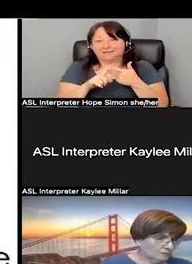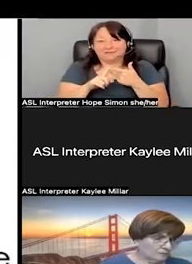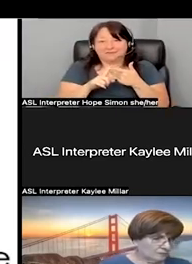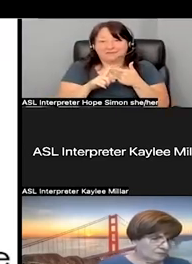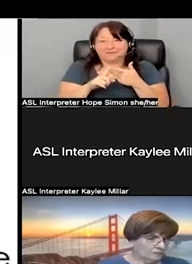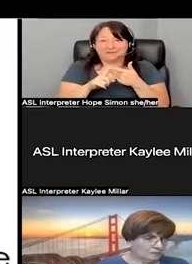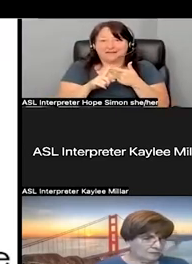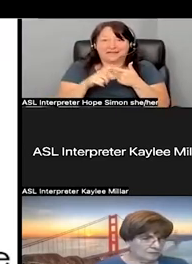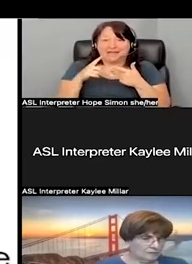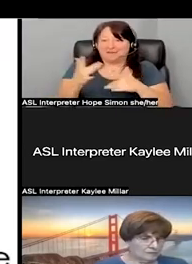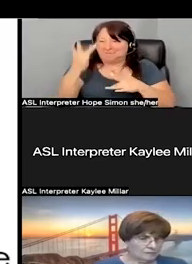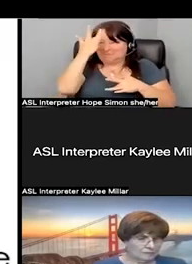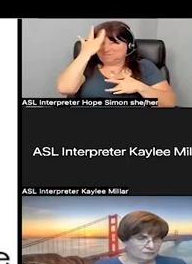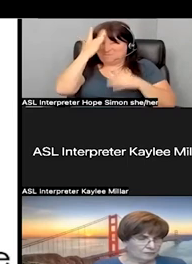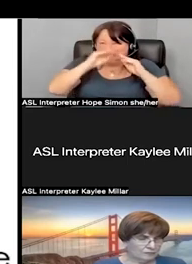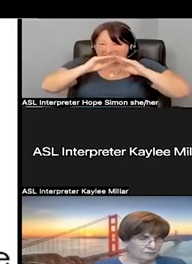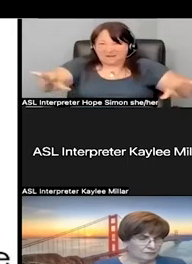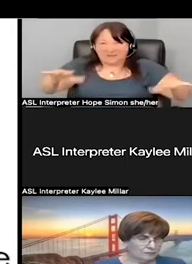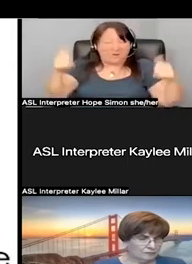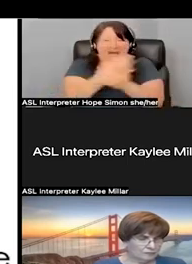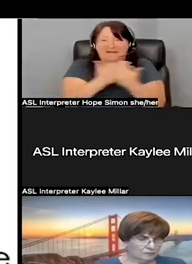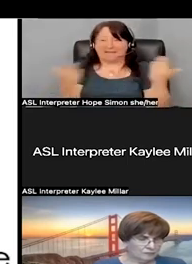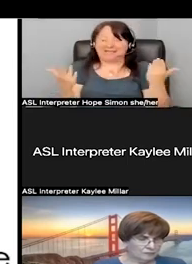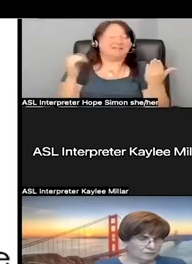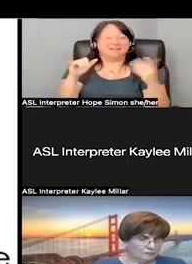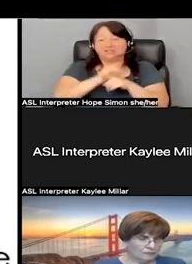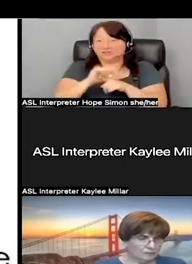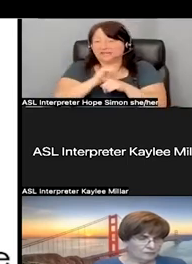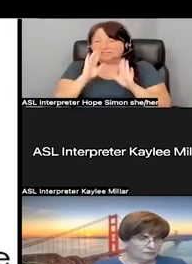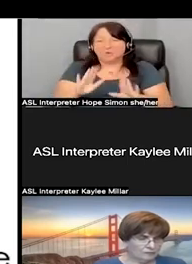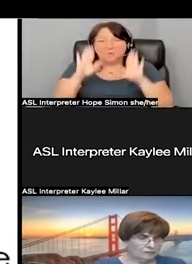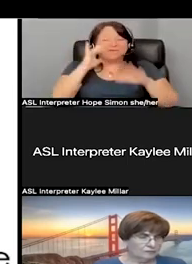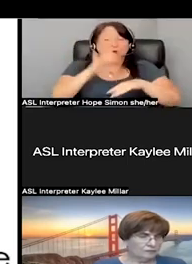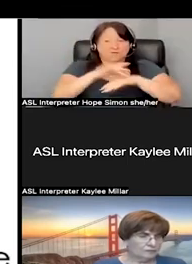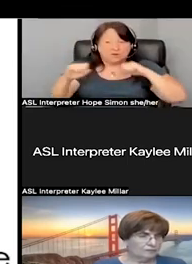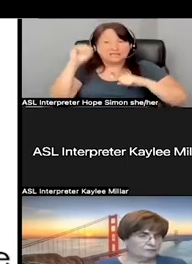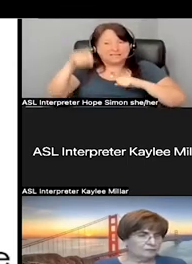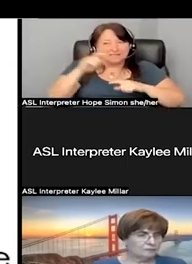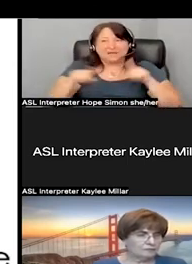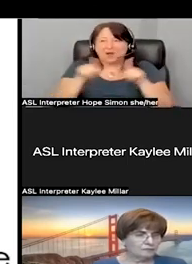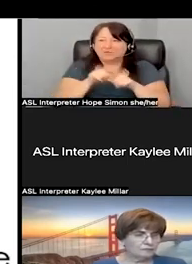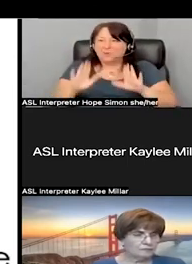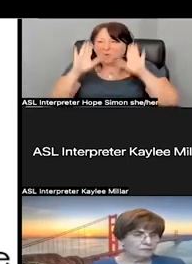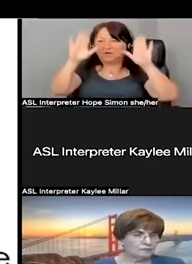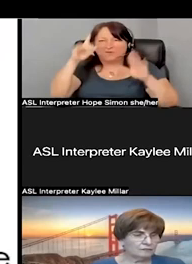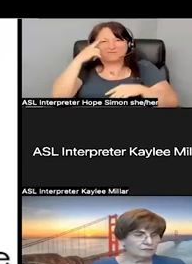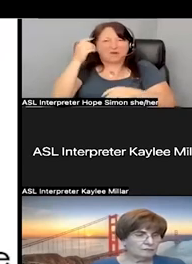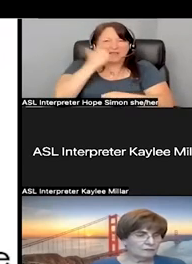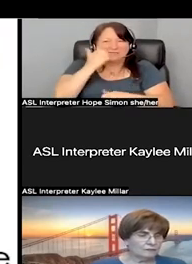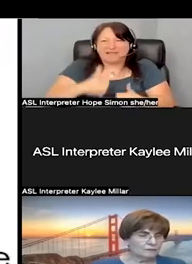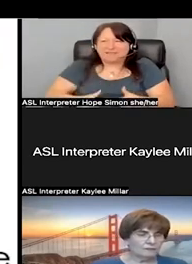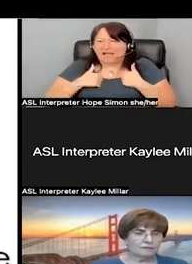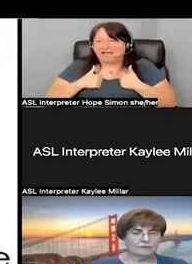a pandemic, anything. So this training, it's wonderful for earthquakes, but it's also wonderful for just everyday life. And I